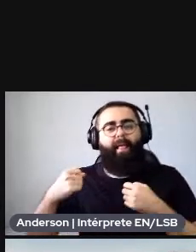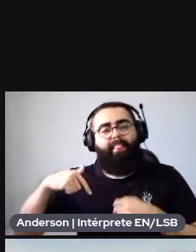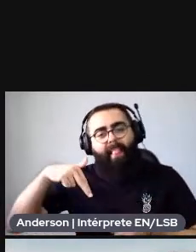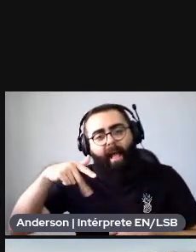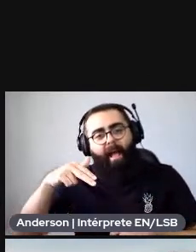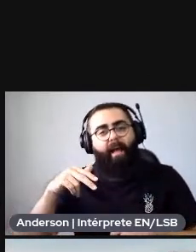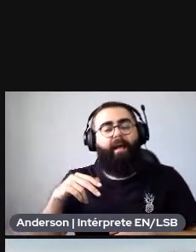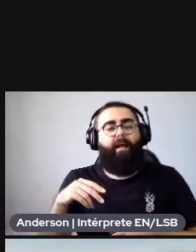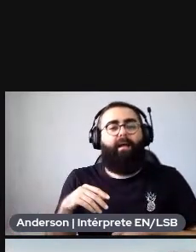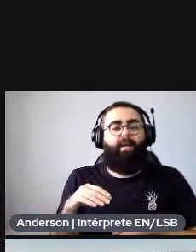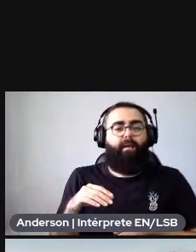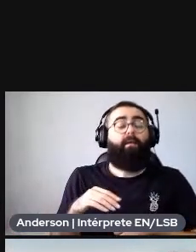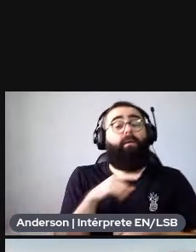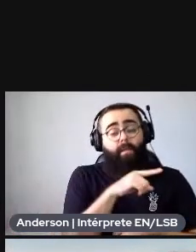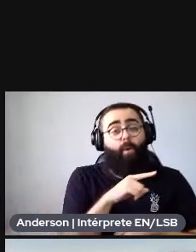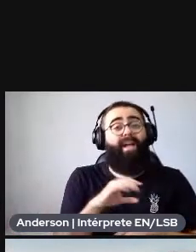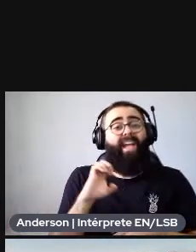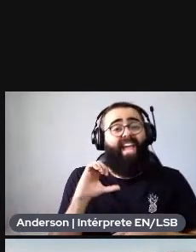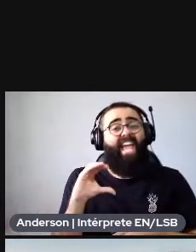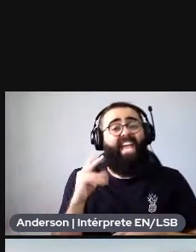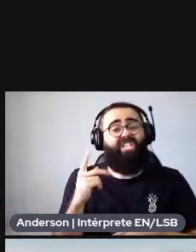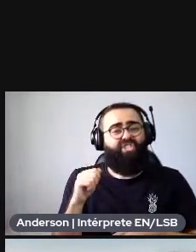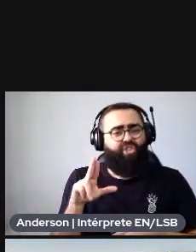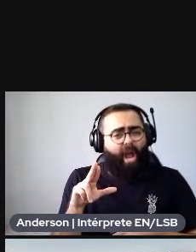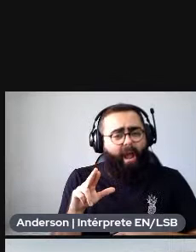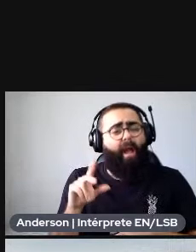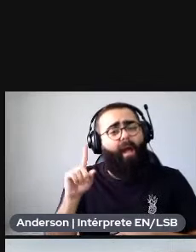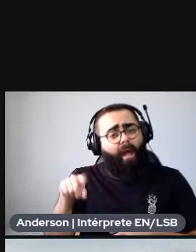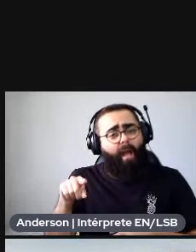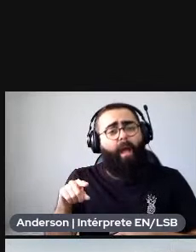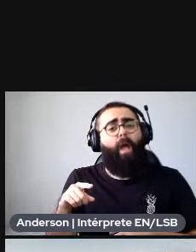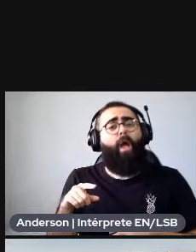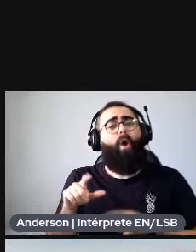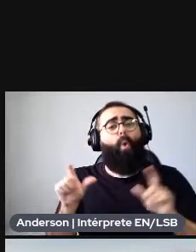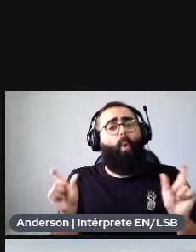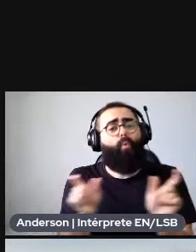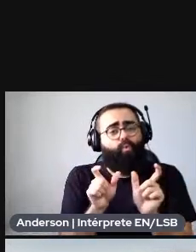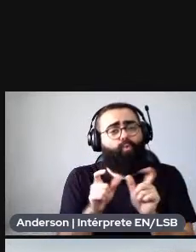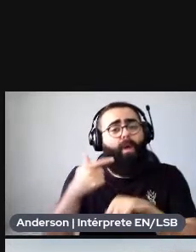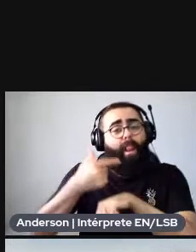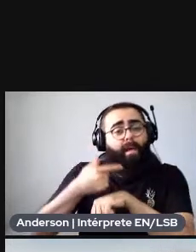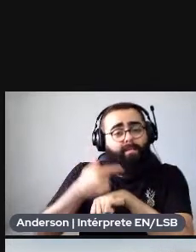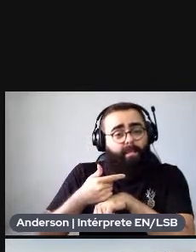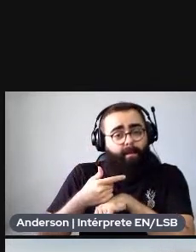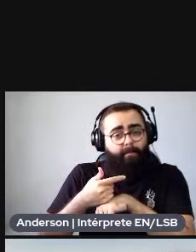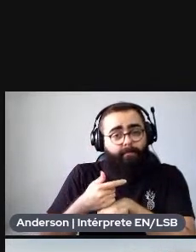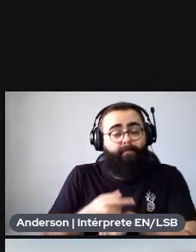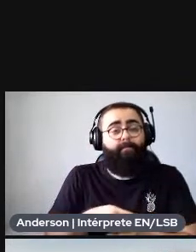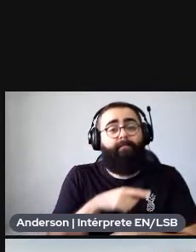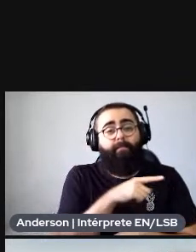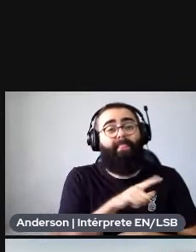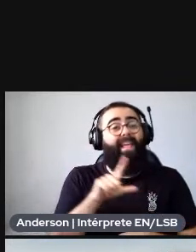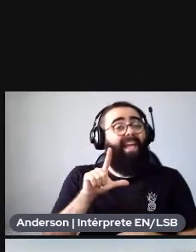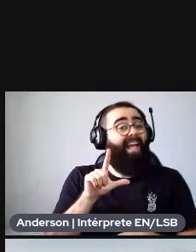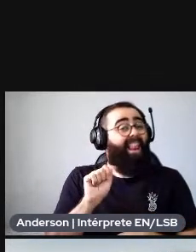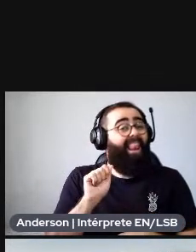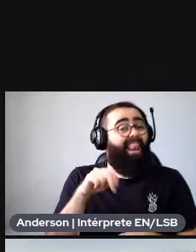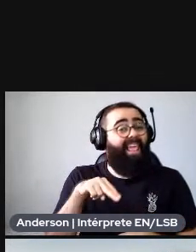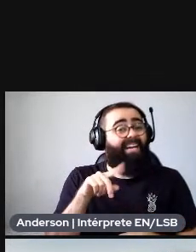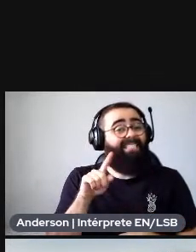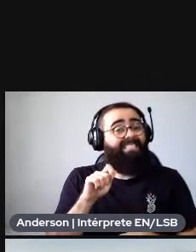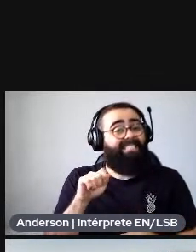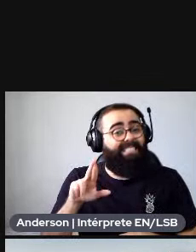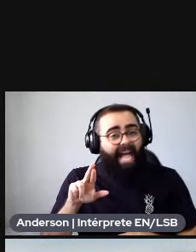appear in lexicalized constructions, whereas lanzar combines with an extended series of